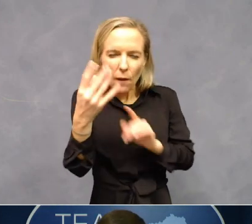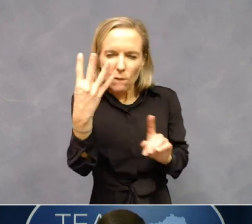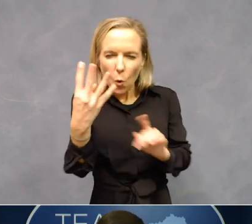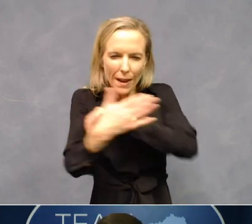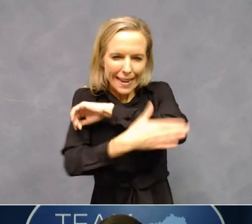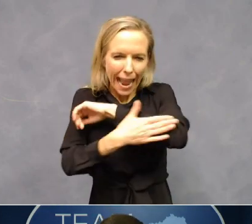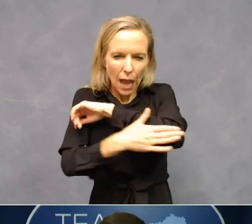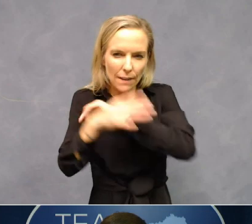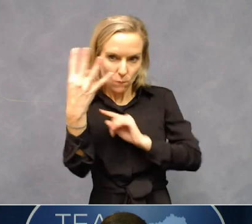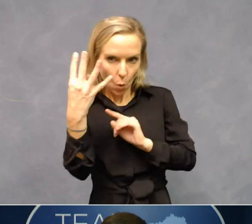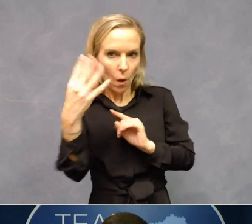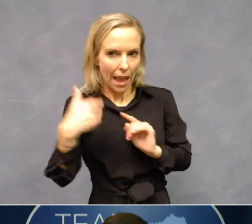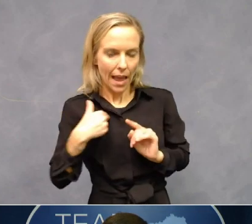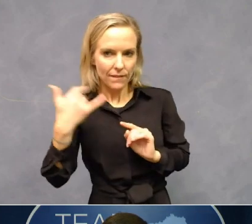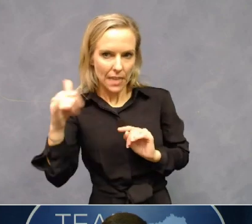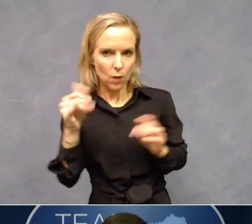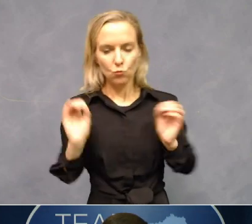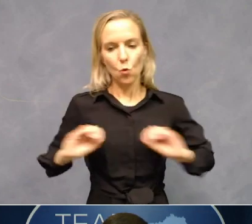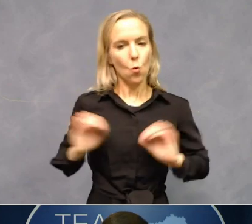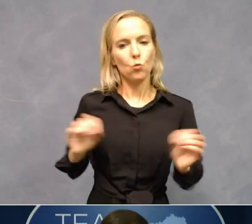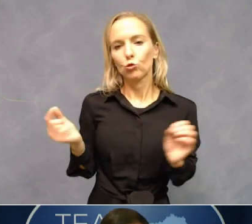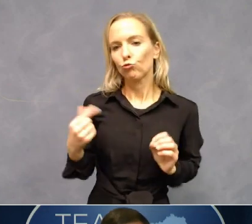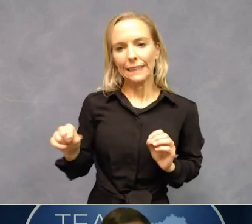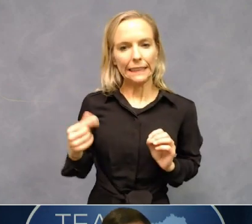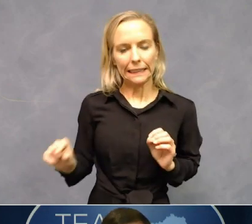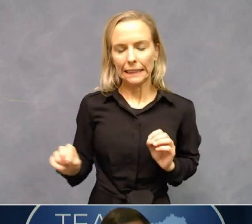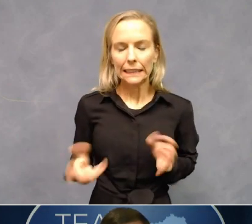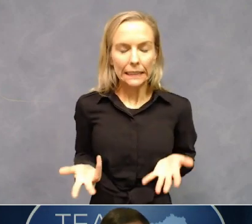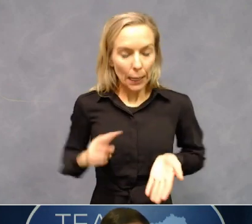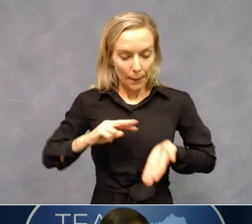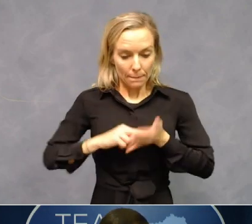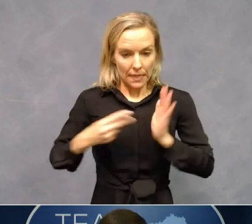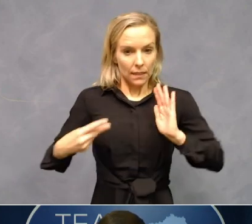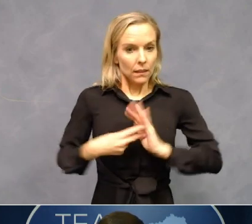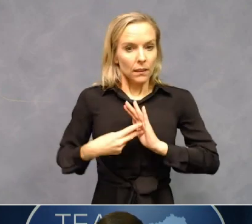no green counties. So what that means